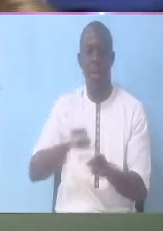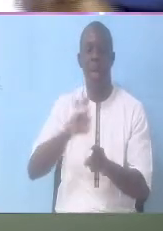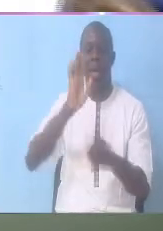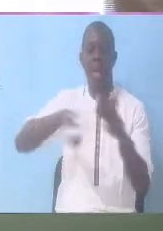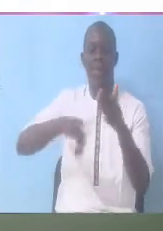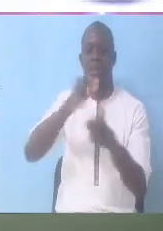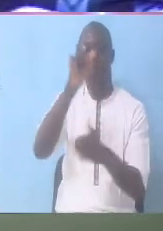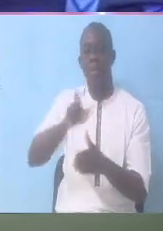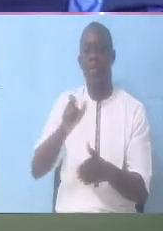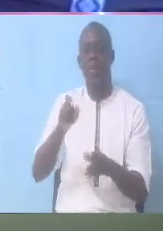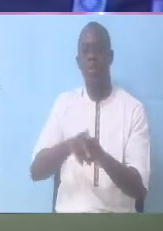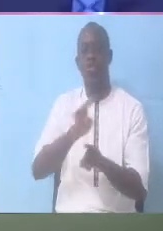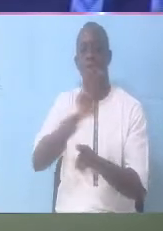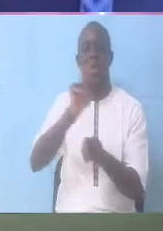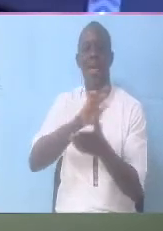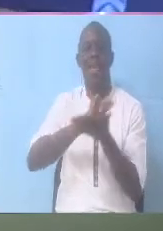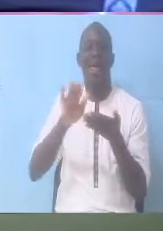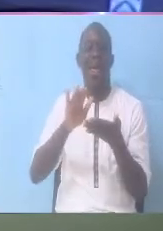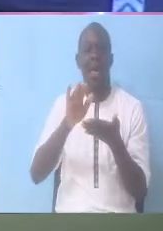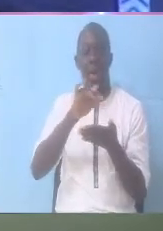Modlamin, I don't know who it is. It's not clear.